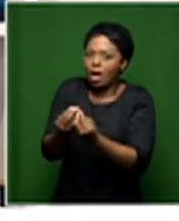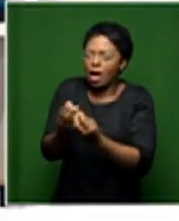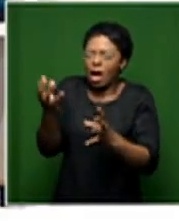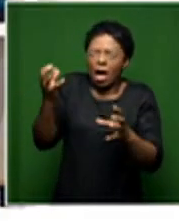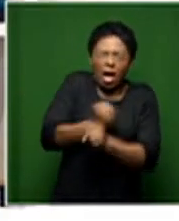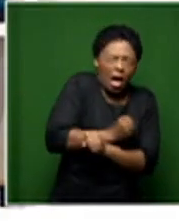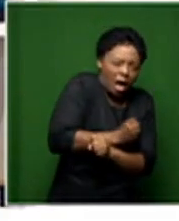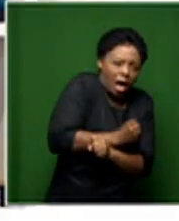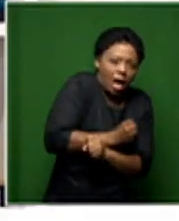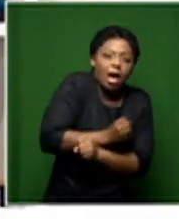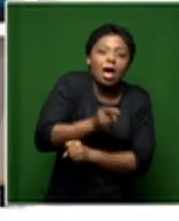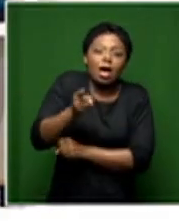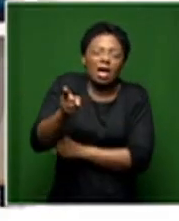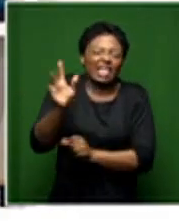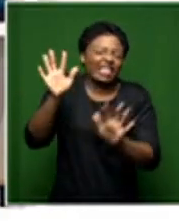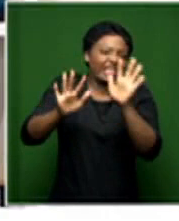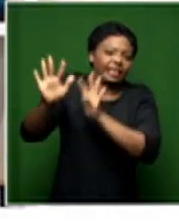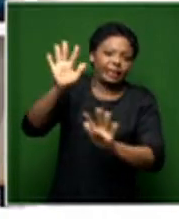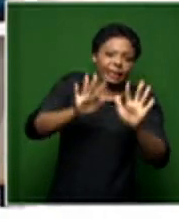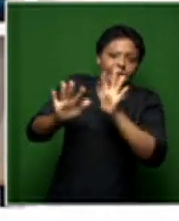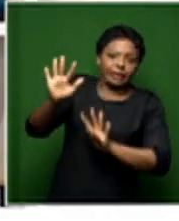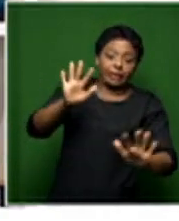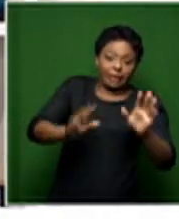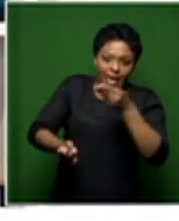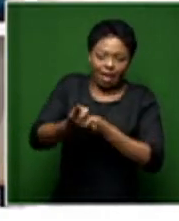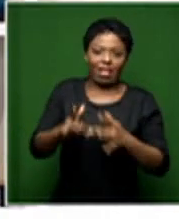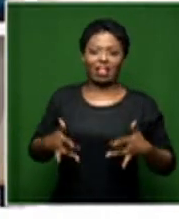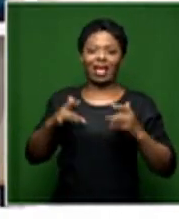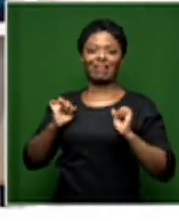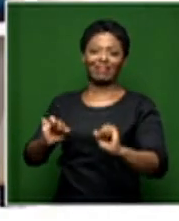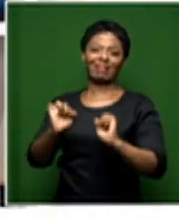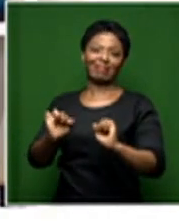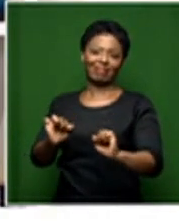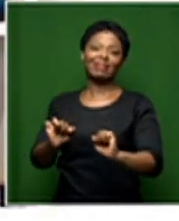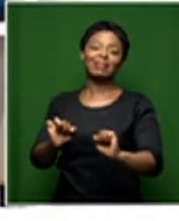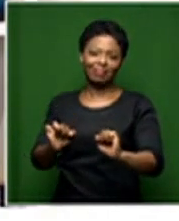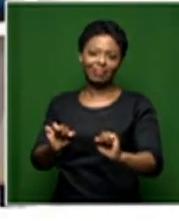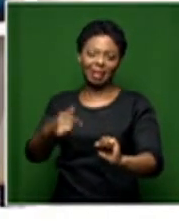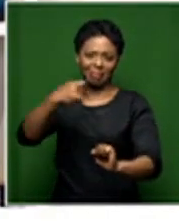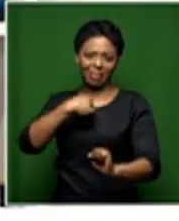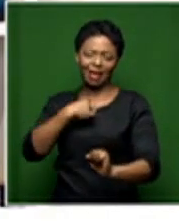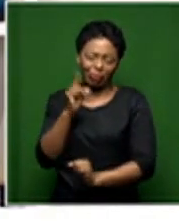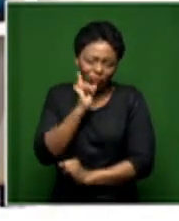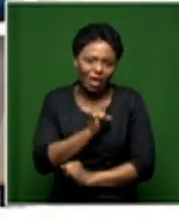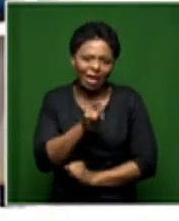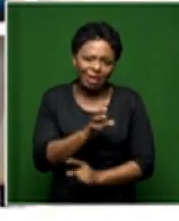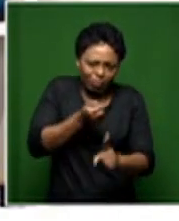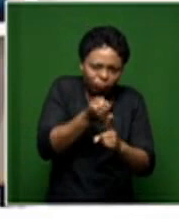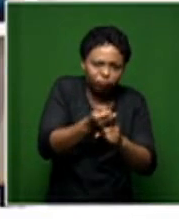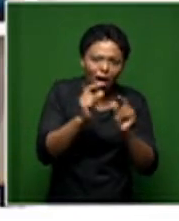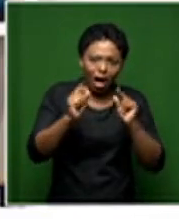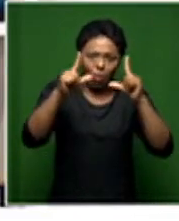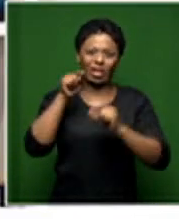a wrong kind of lifestyle. So I've been trying to really shine a spotlight on that, most